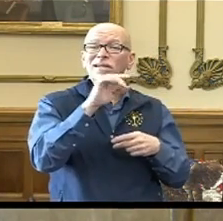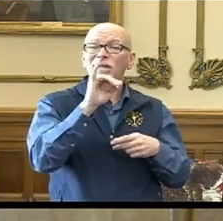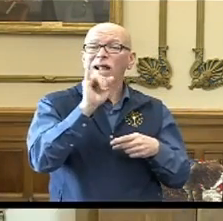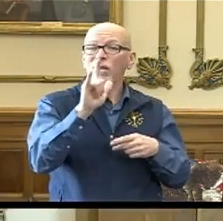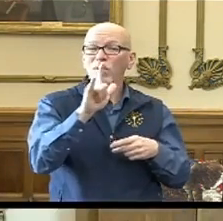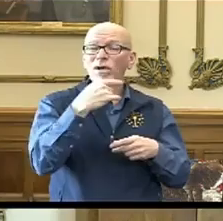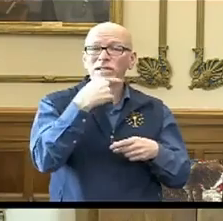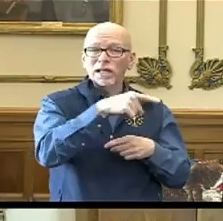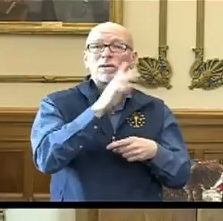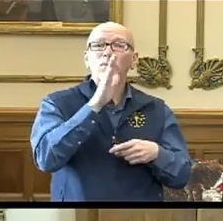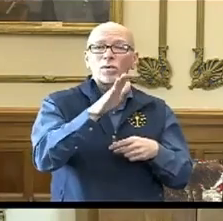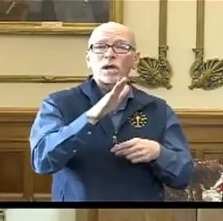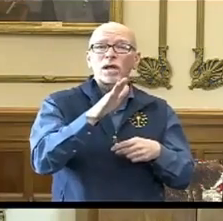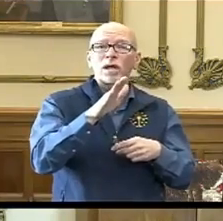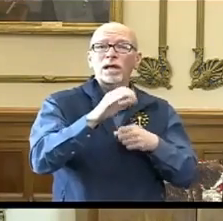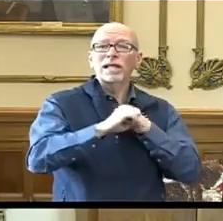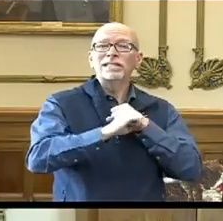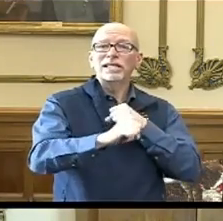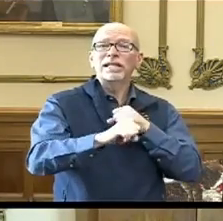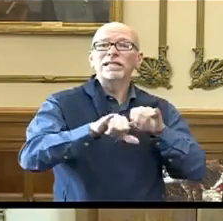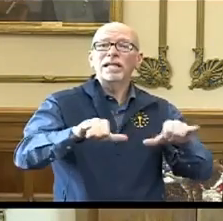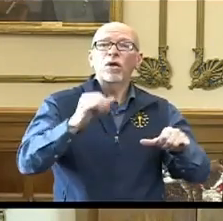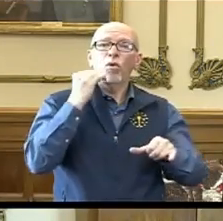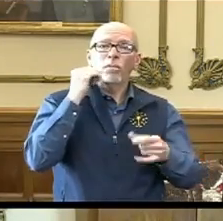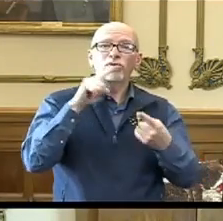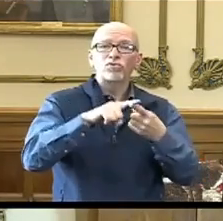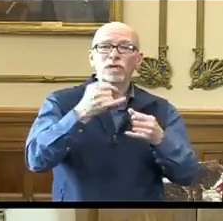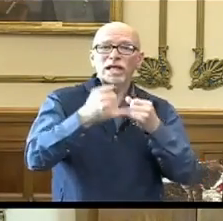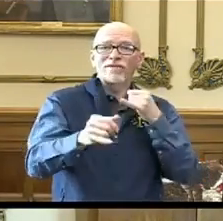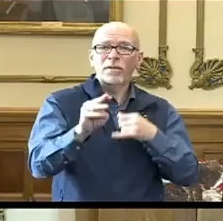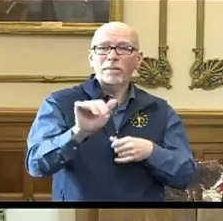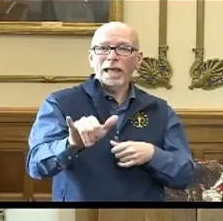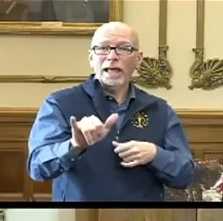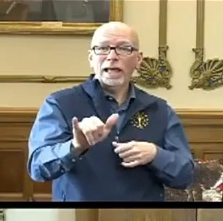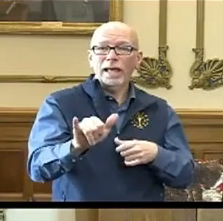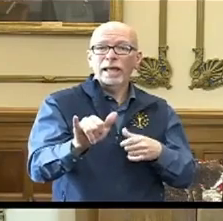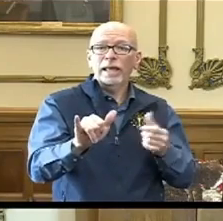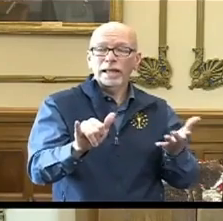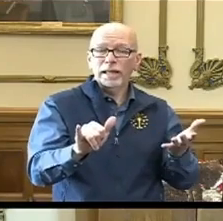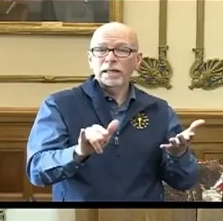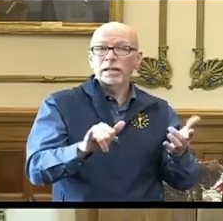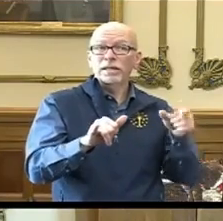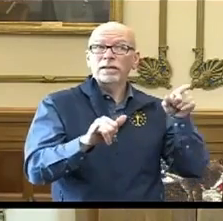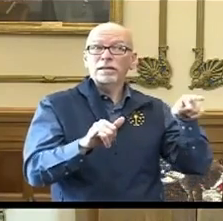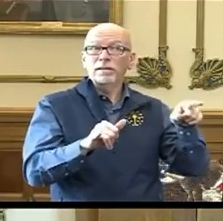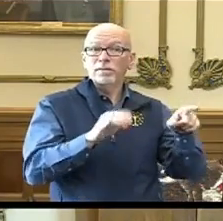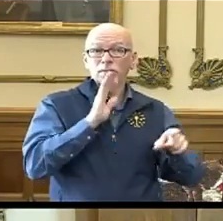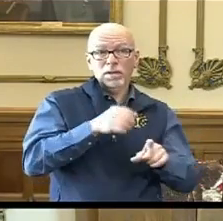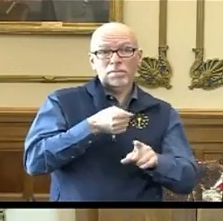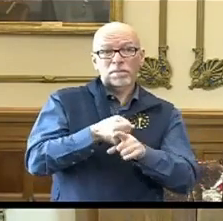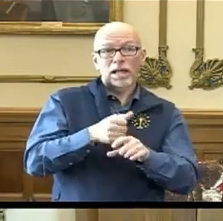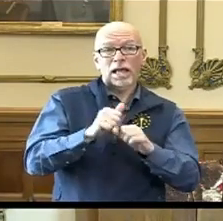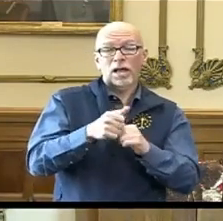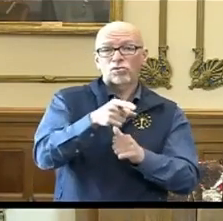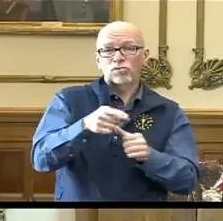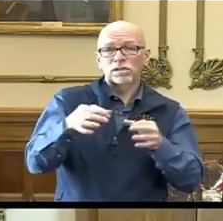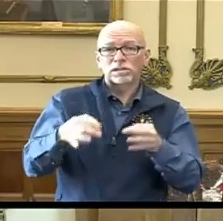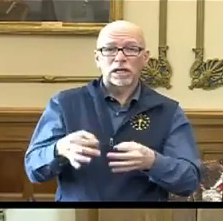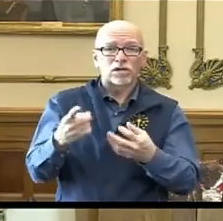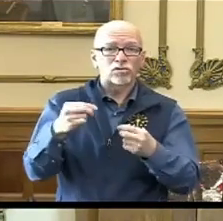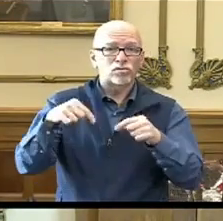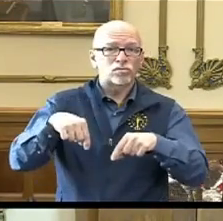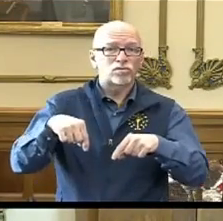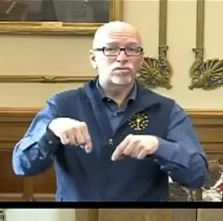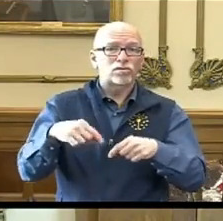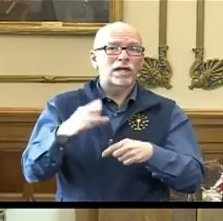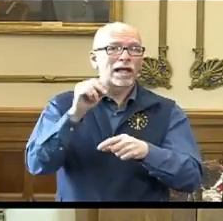will extend his state's stay-at-home order through the end of May. How might that influence how you go about reopening areas